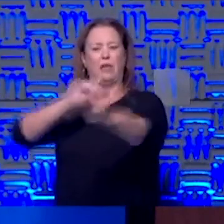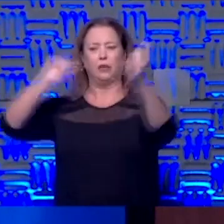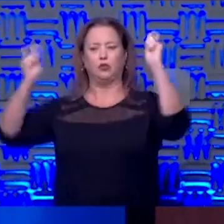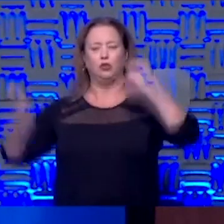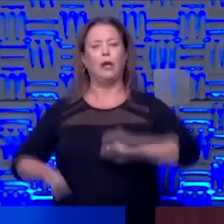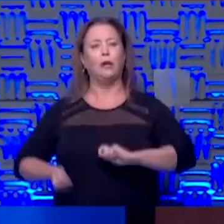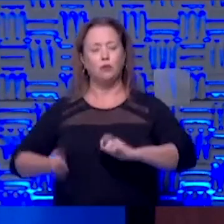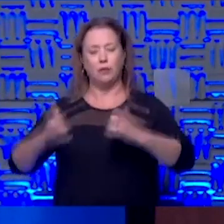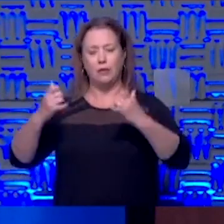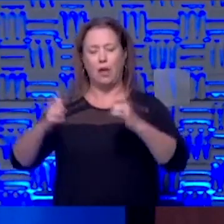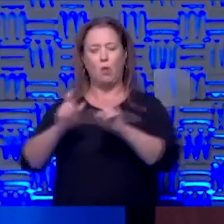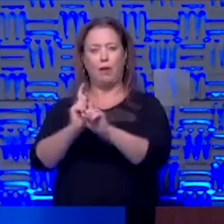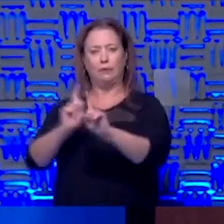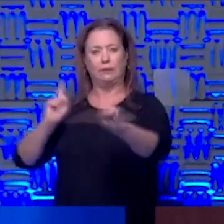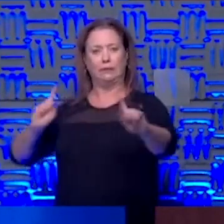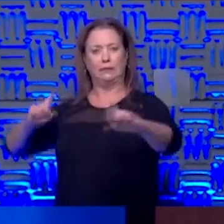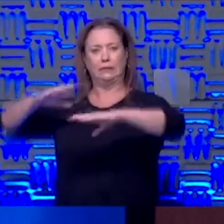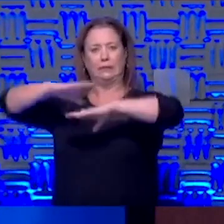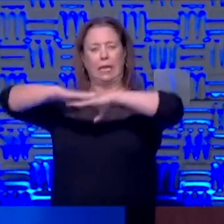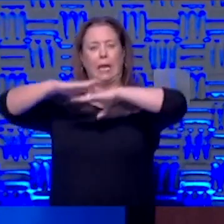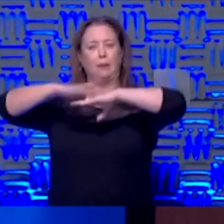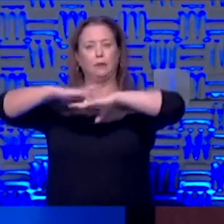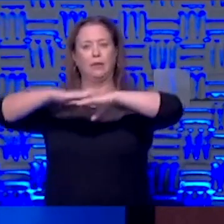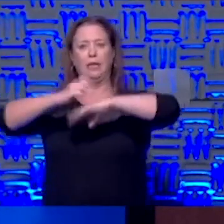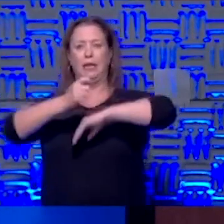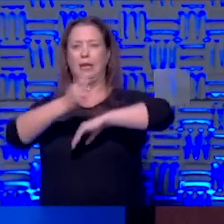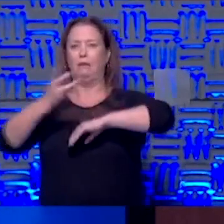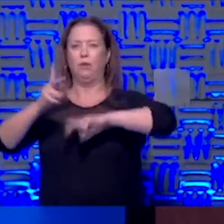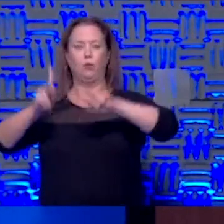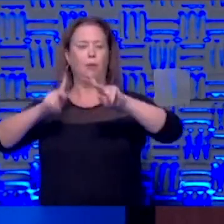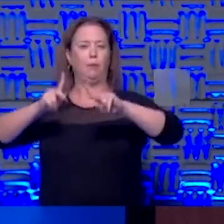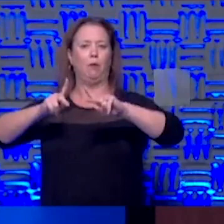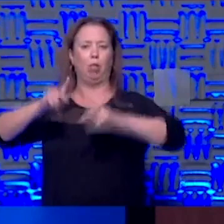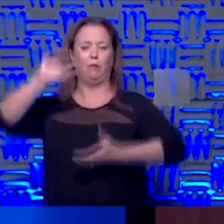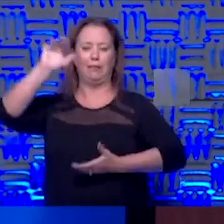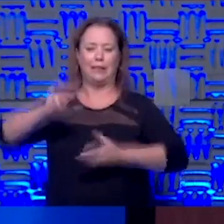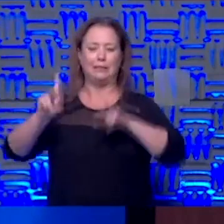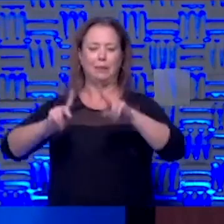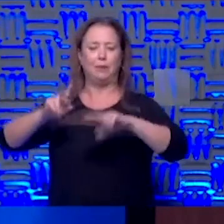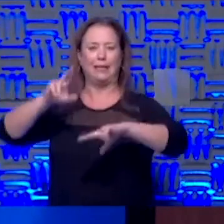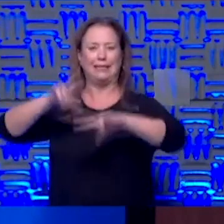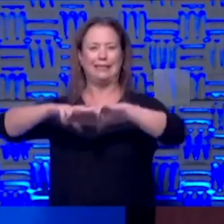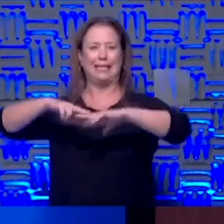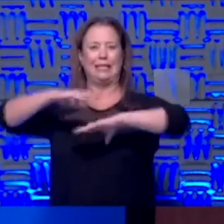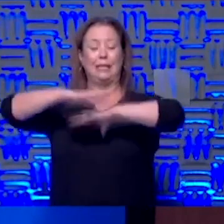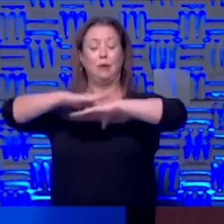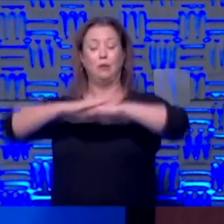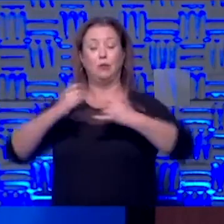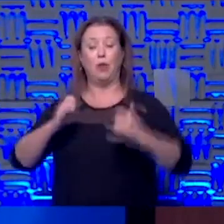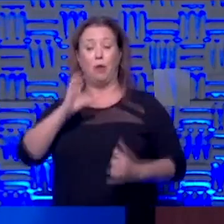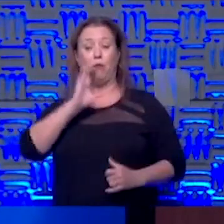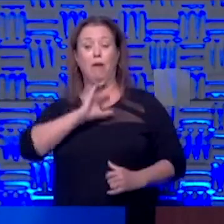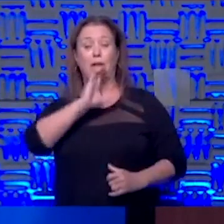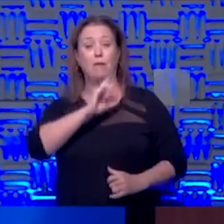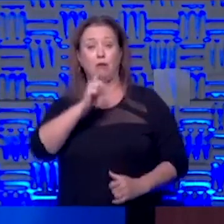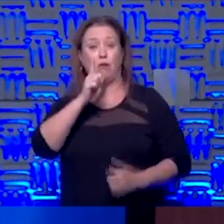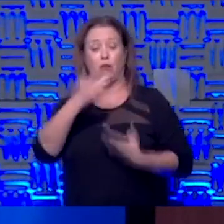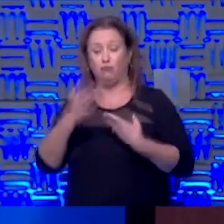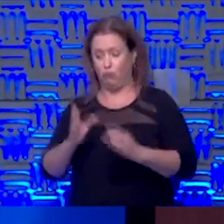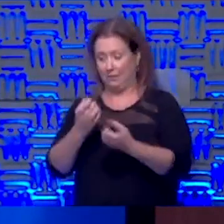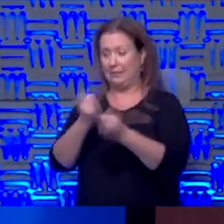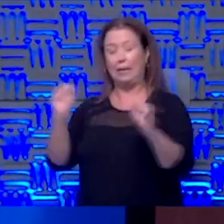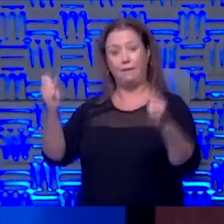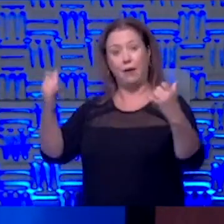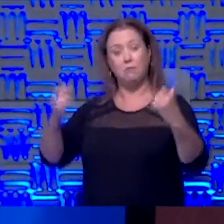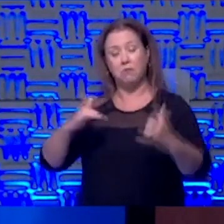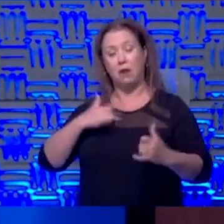we have a lot of distance between tables and very few people at a table. So now I would say our cafeteria lunchroom is very safe. Yeah. And I